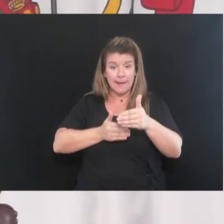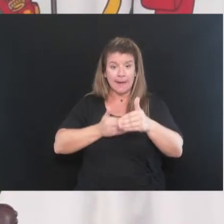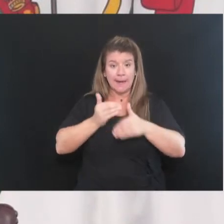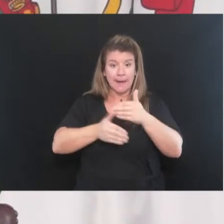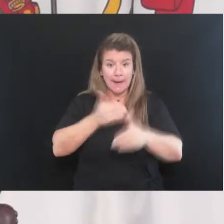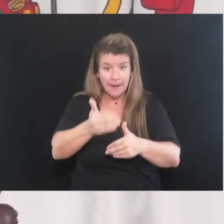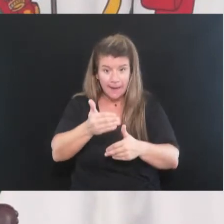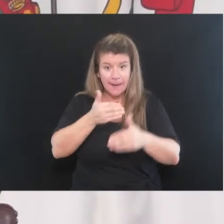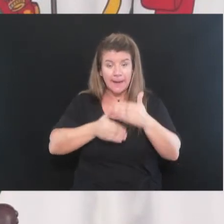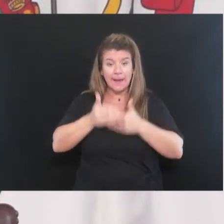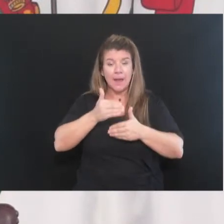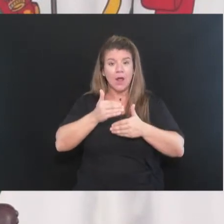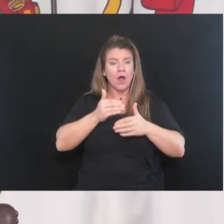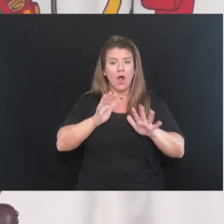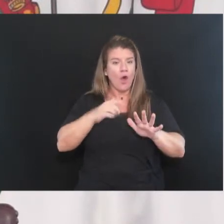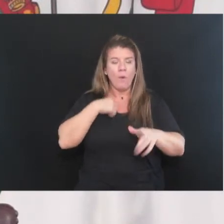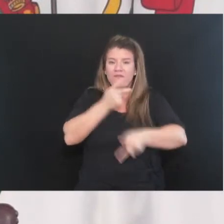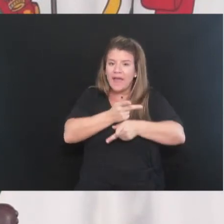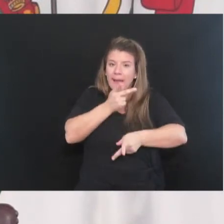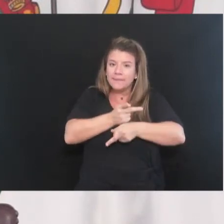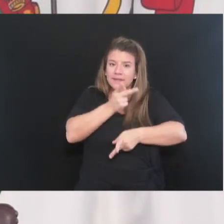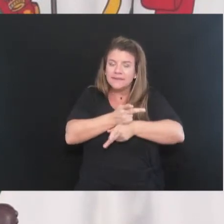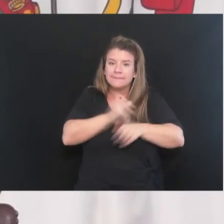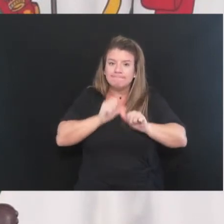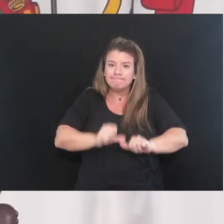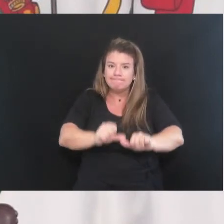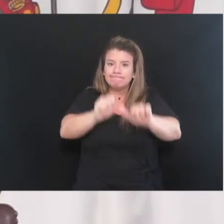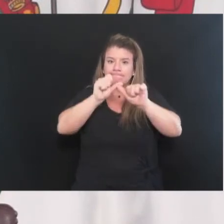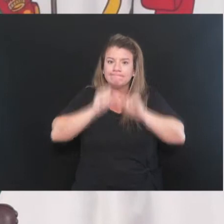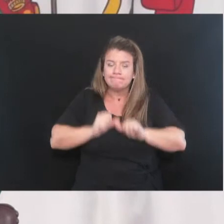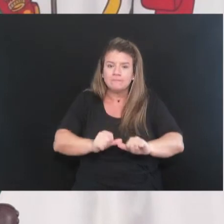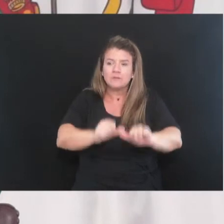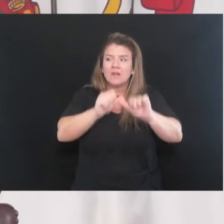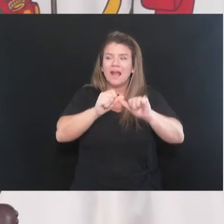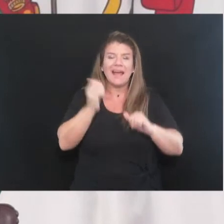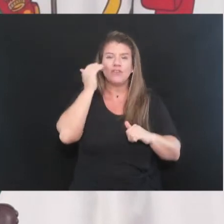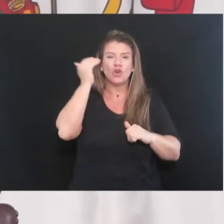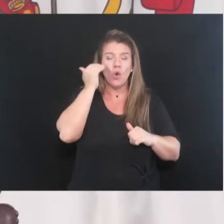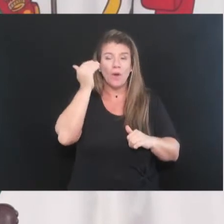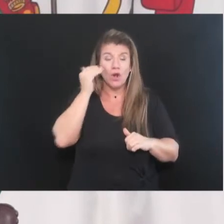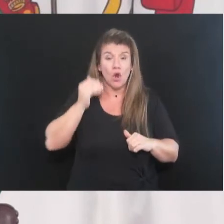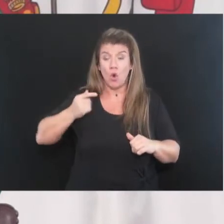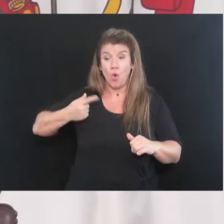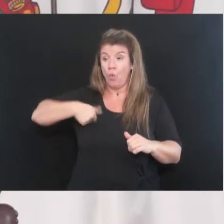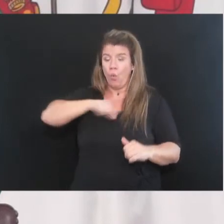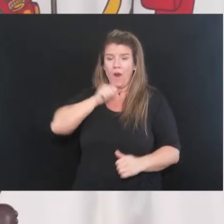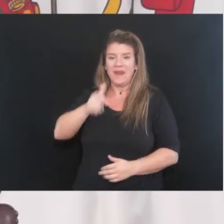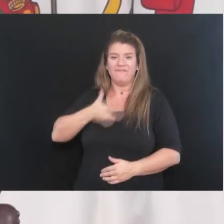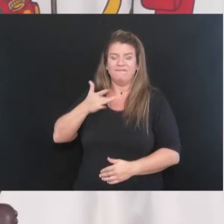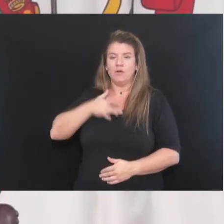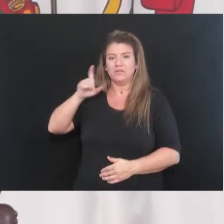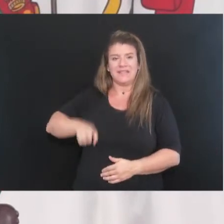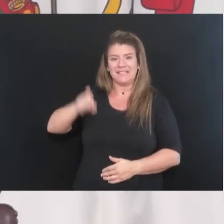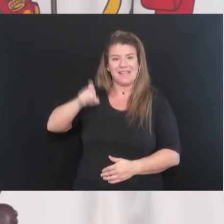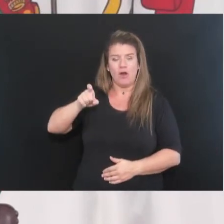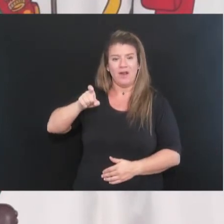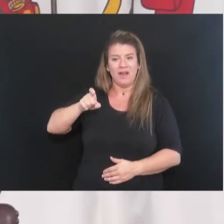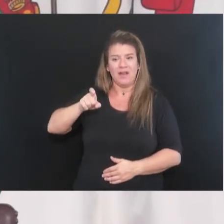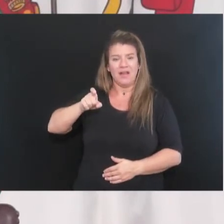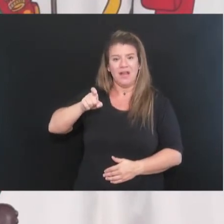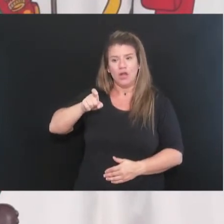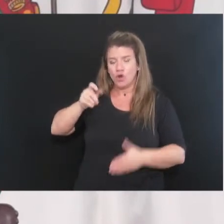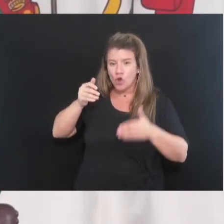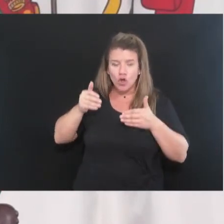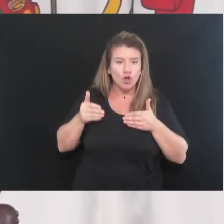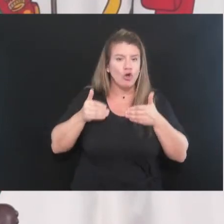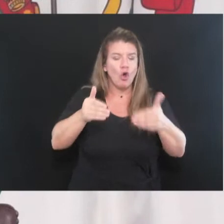brakes on, but we've kept our foot on the brake as far as what we didn't think it was necessary to go out with full